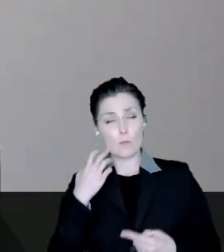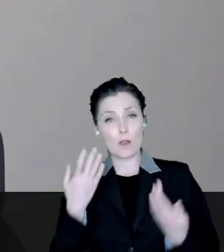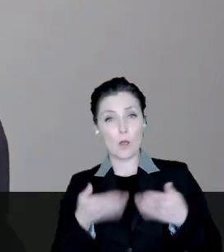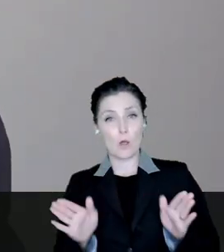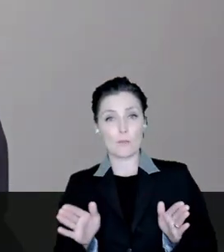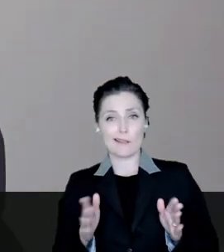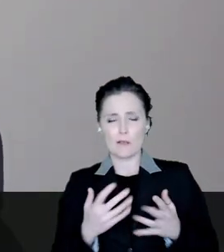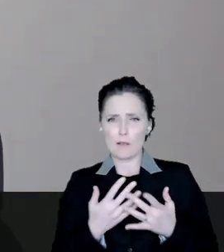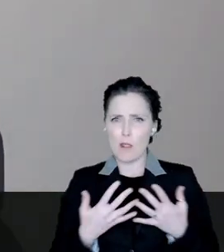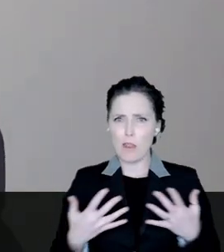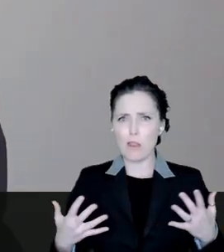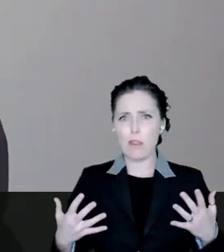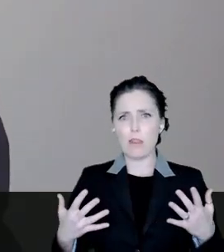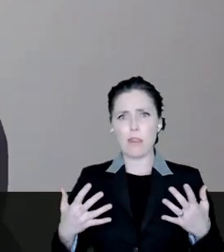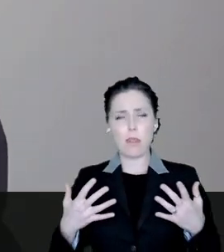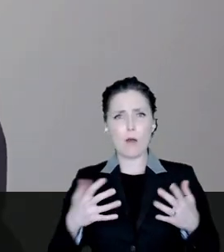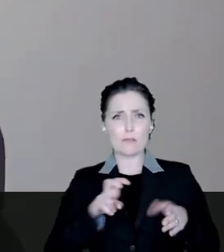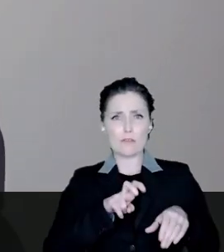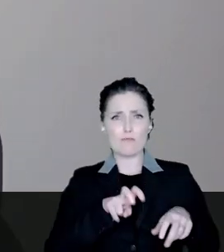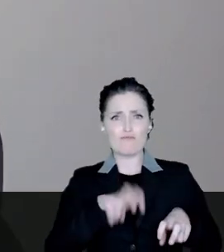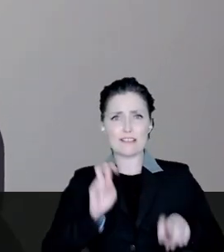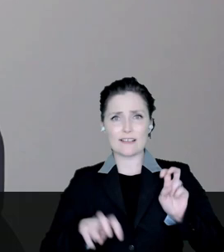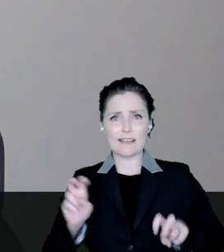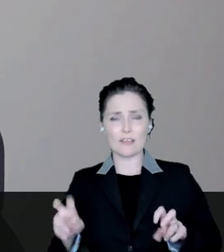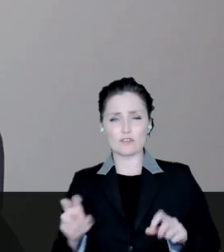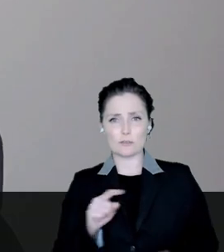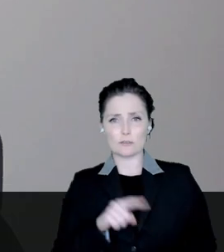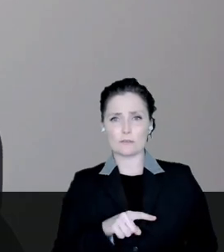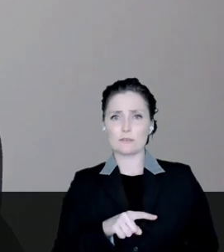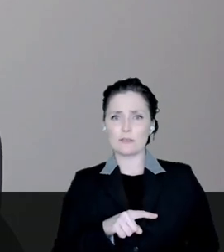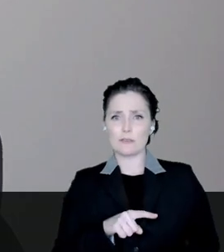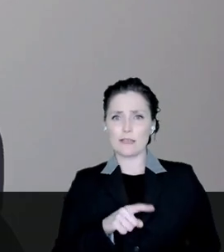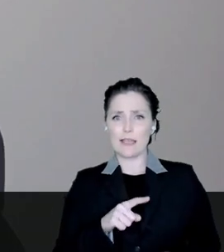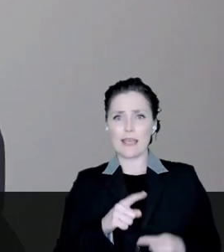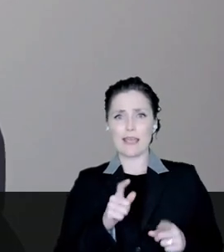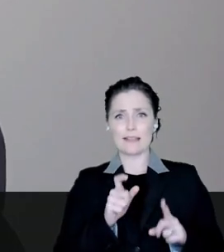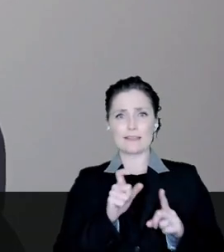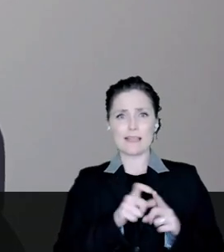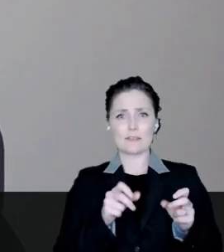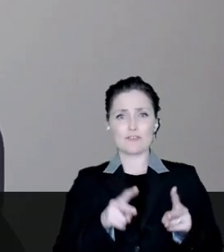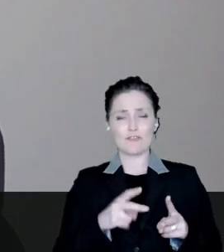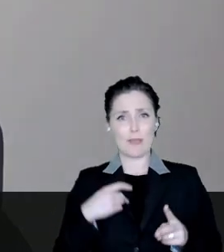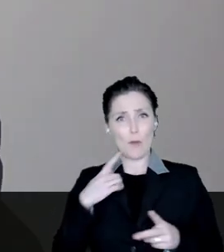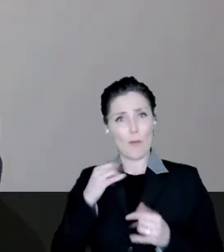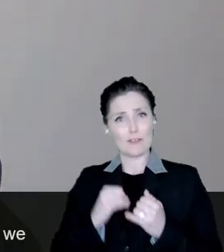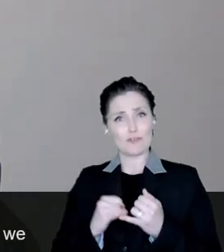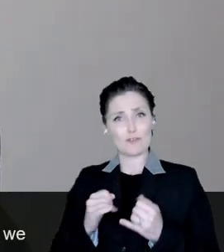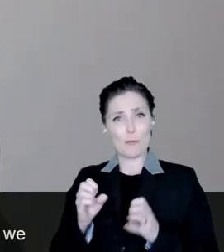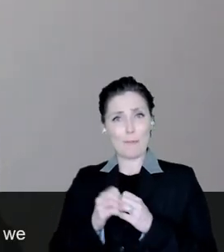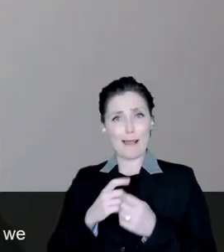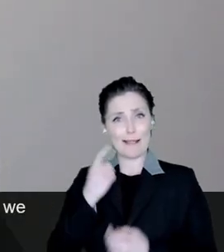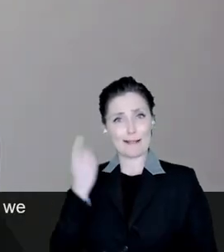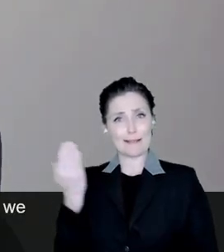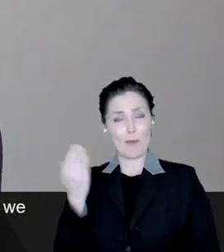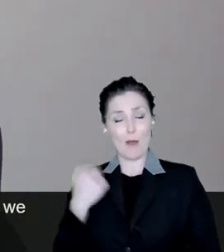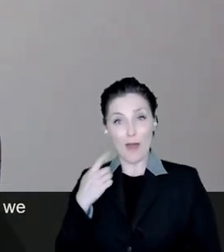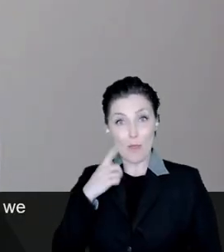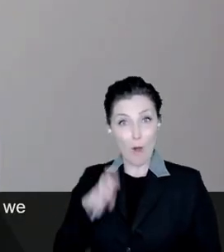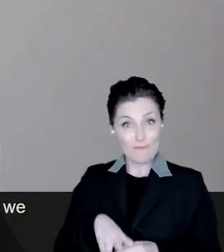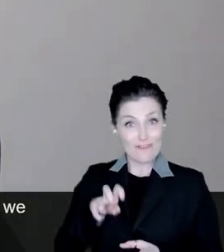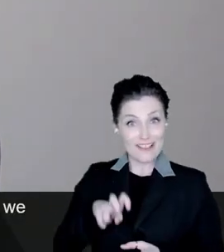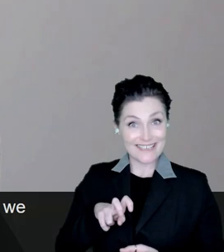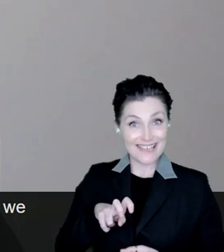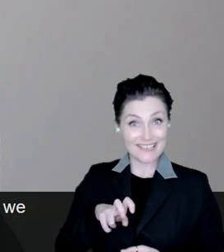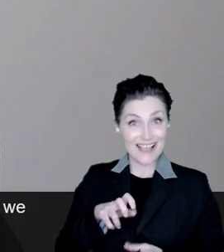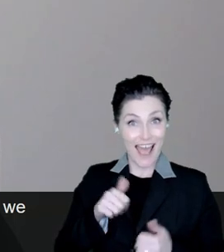resignations in Downing Street. When Sean Bailey spoke, I thought we'd have another resignation this evening, but clearly not. He's got too